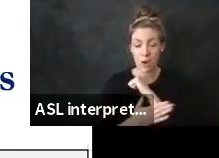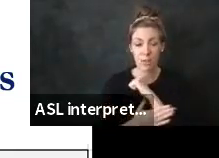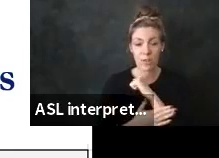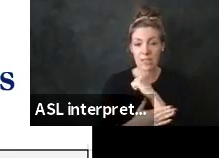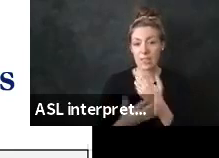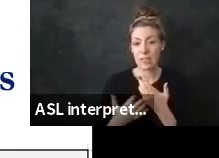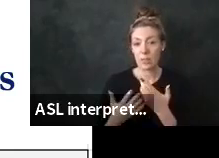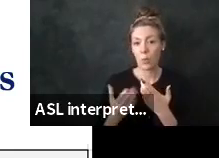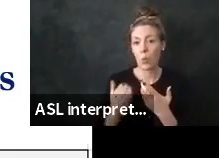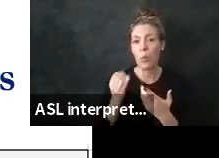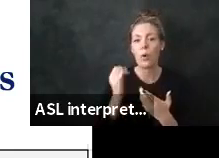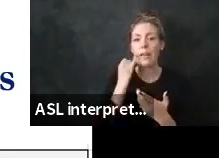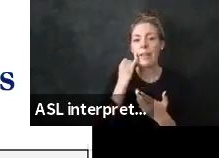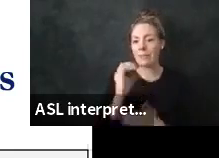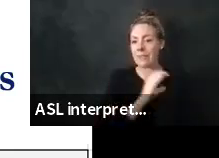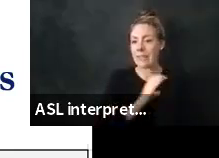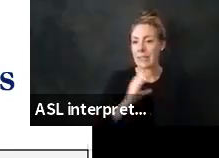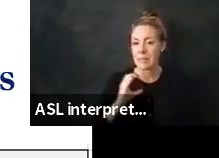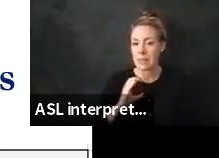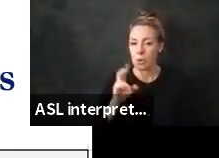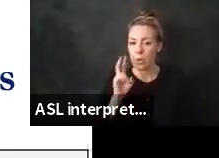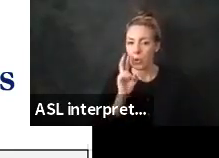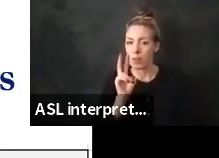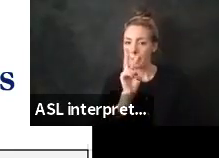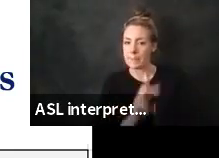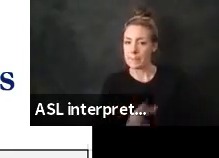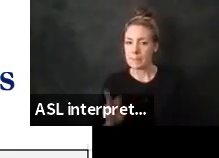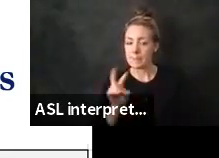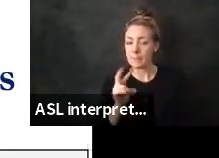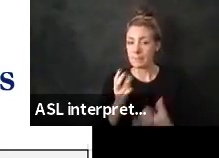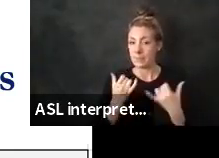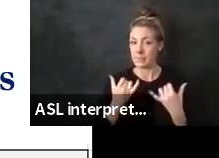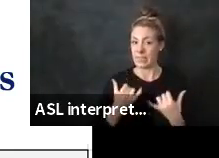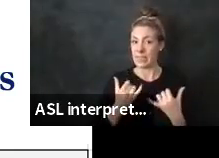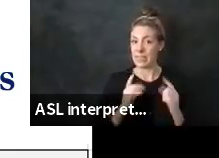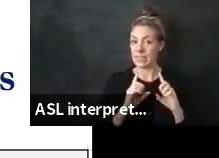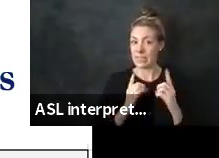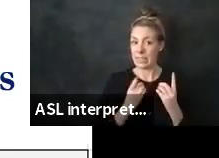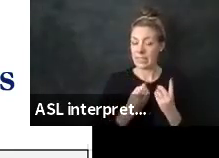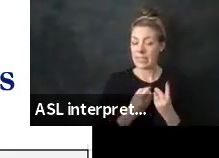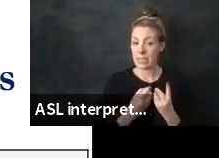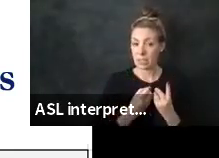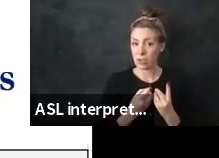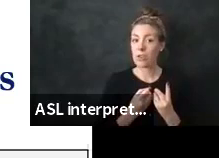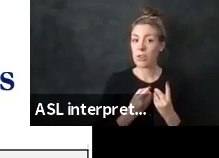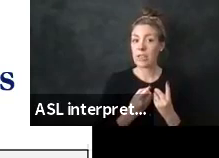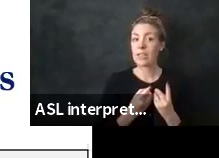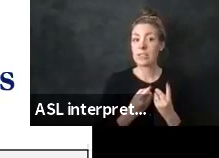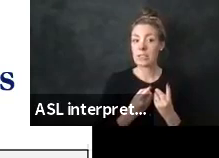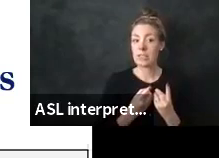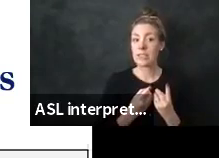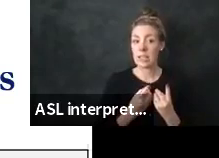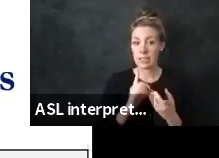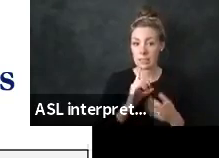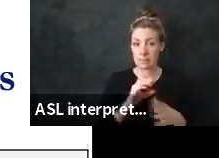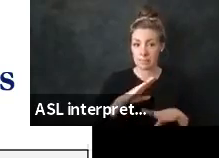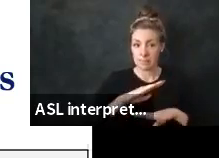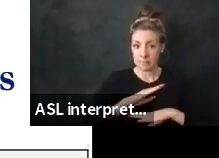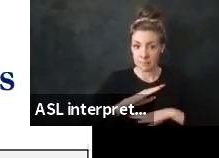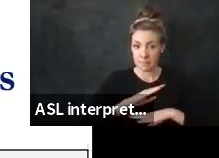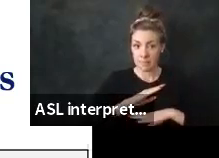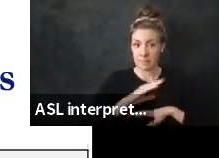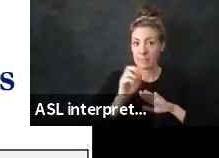if the commission were to look at the existing districts and believe that they meet the state and federal